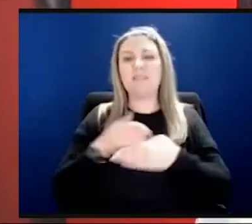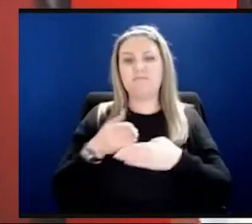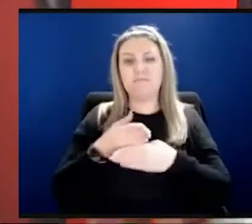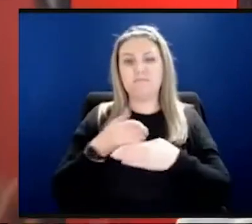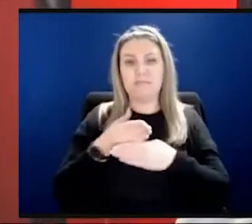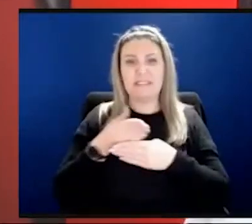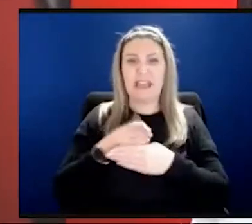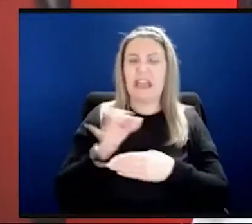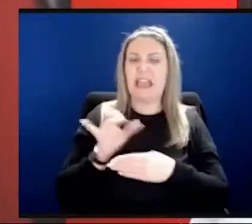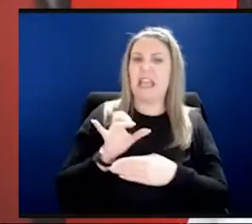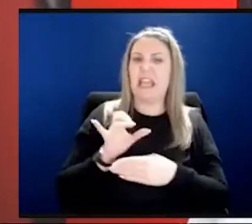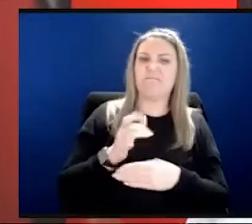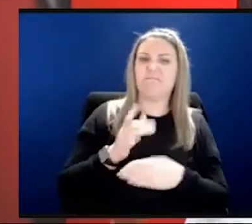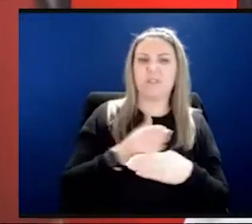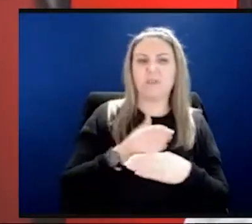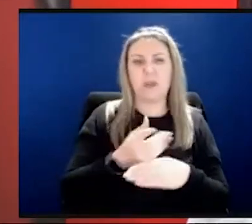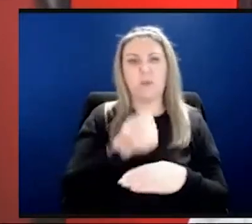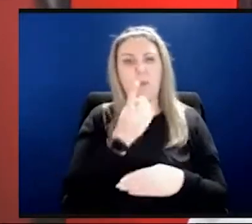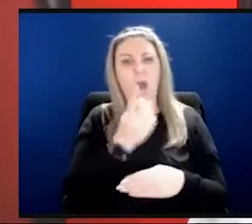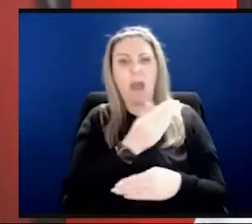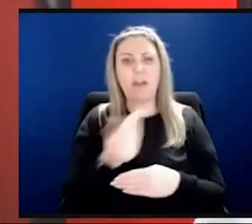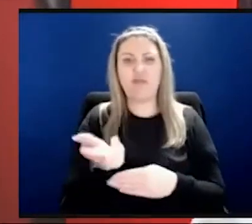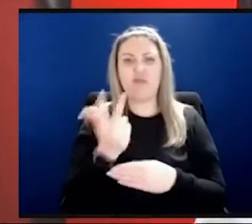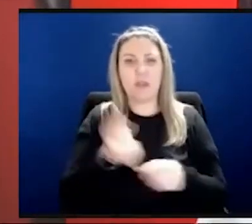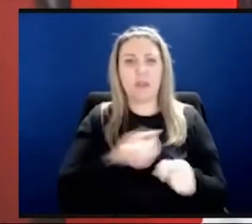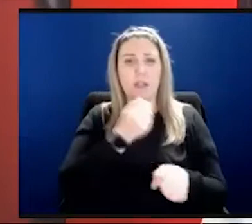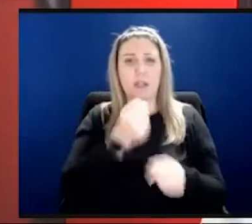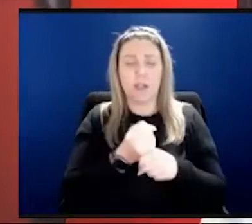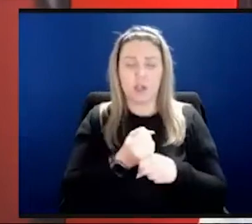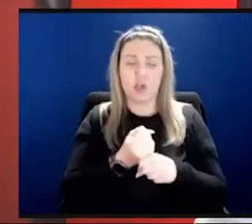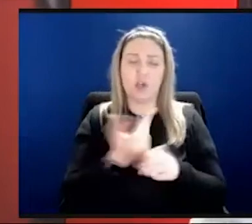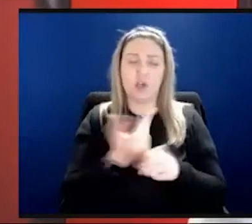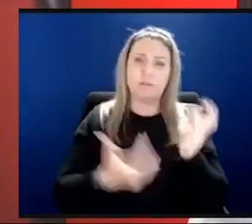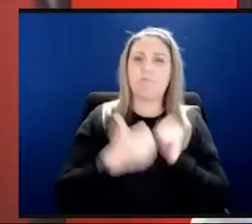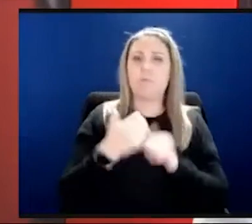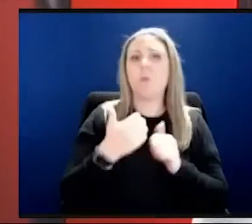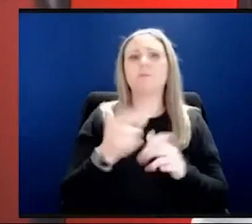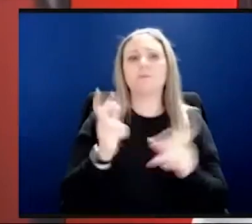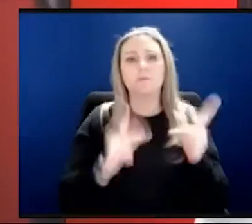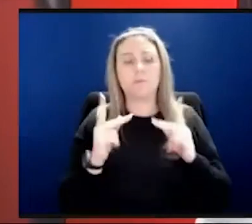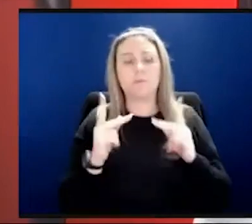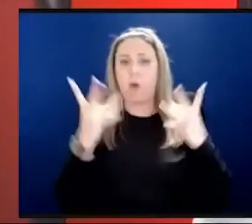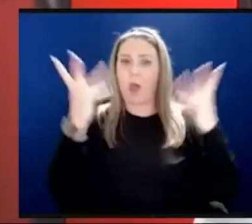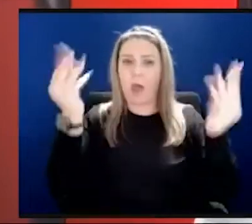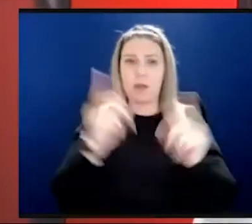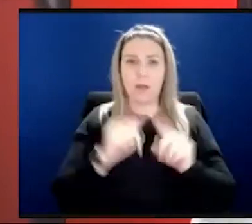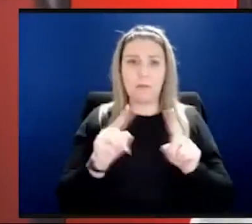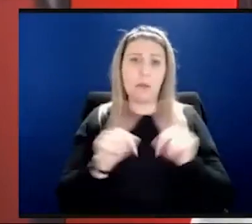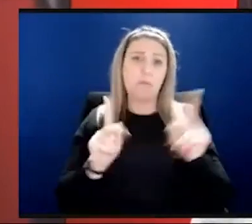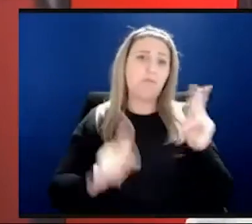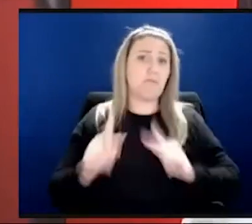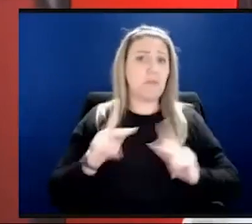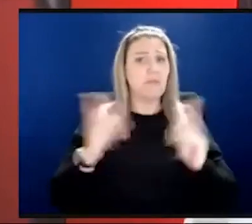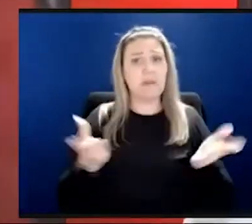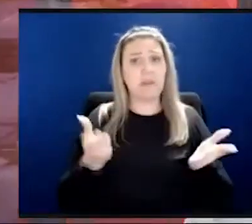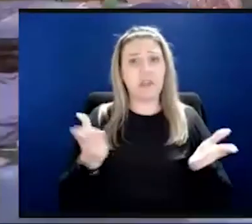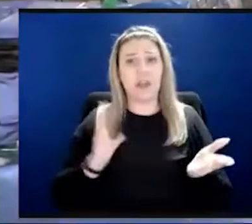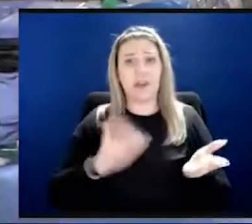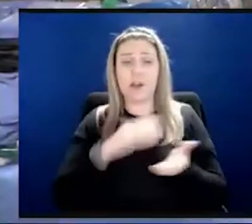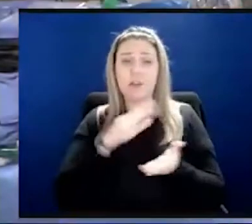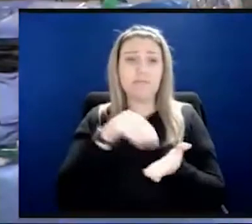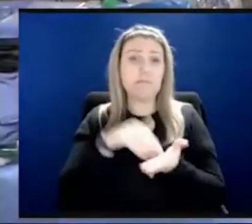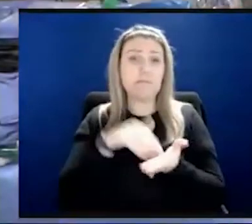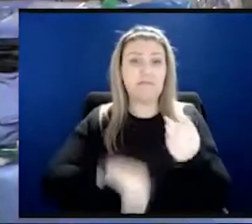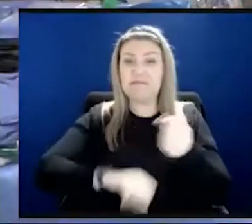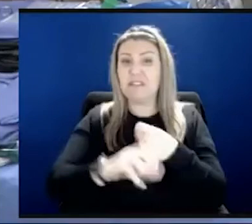Between 1 and 3 years would be the vast majority of people out there. But we have people here at our center that have been supported 5